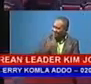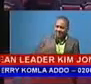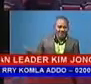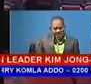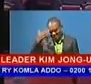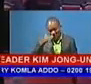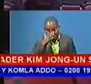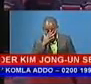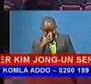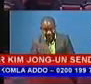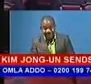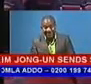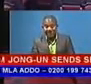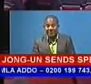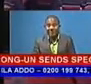Very well,